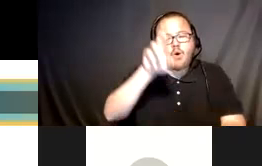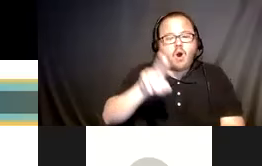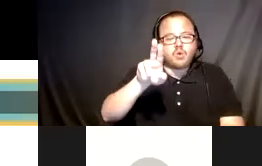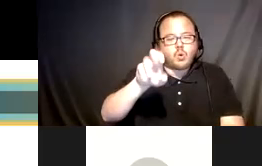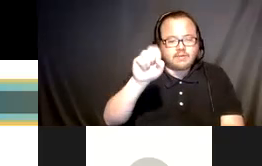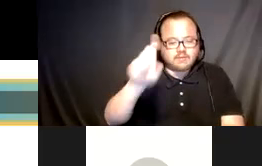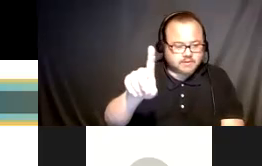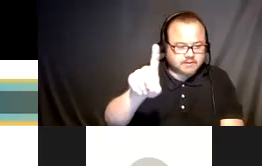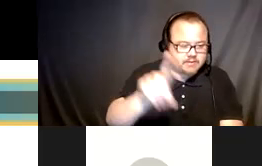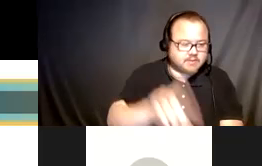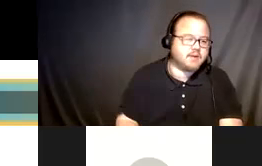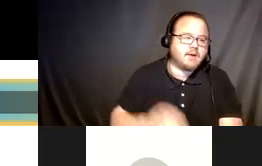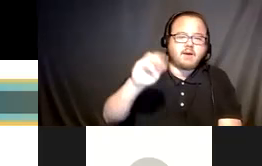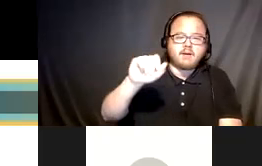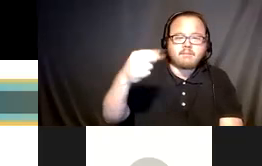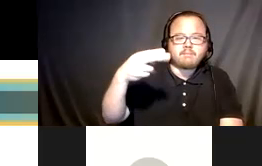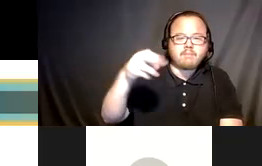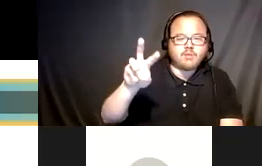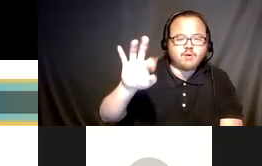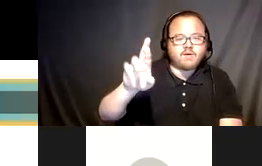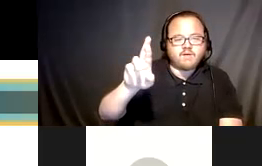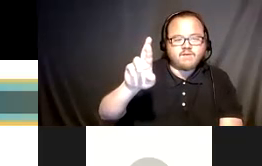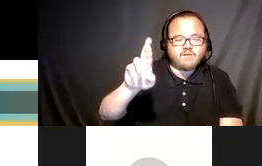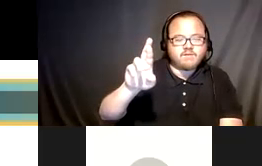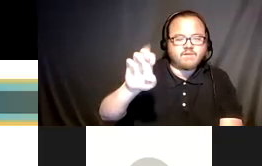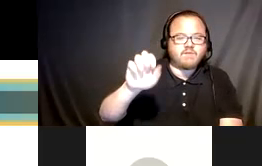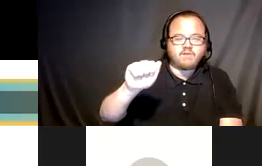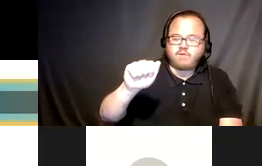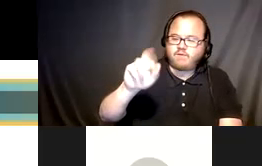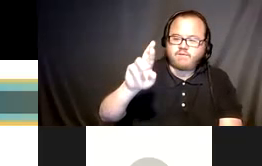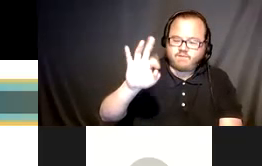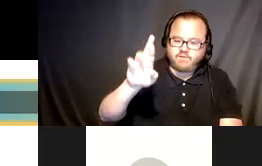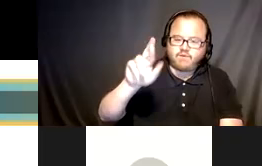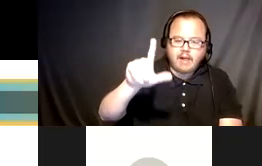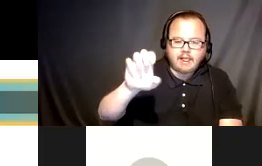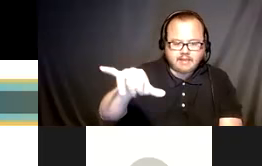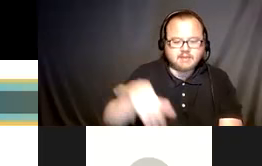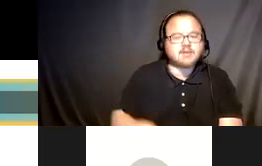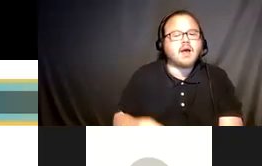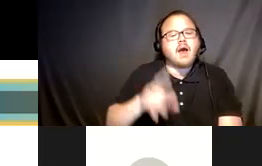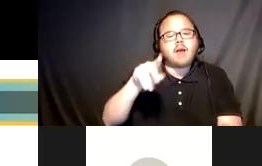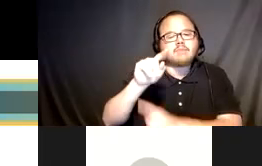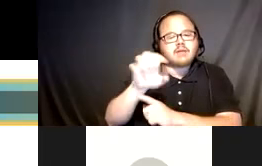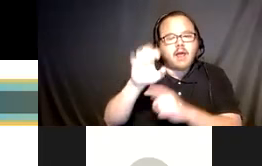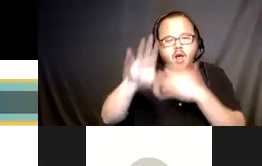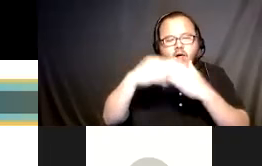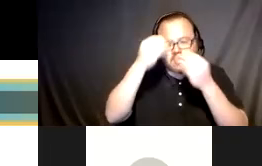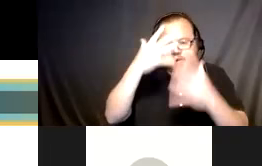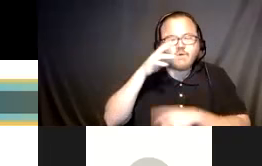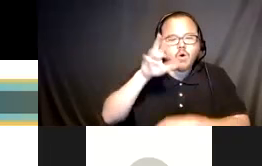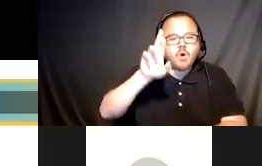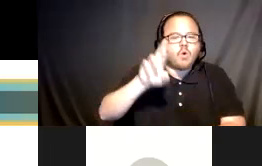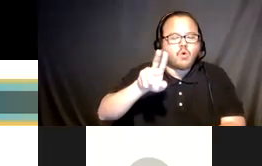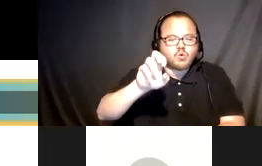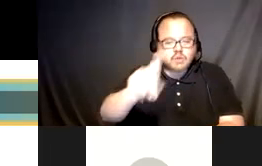School District. Matthew Fraley is going to present on their behalf. And so here is the updated data for Riverside